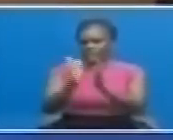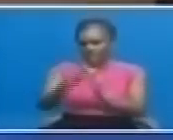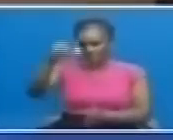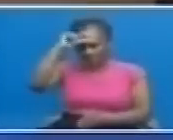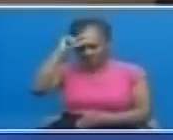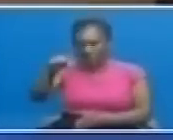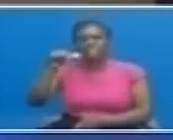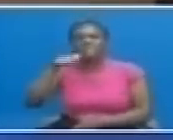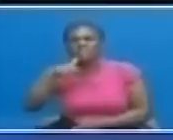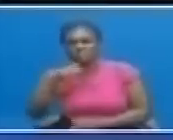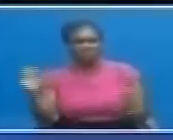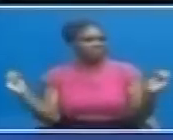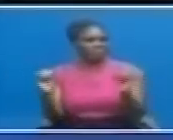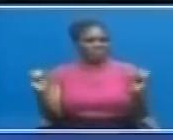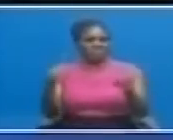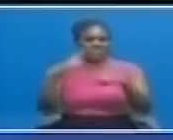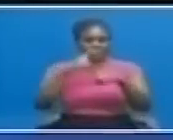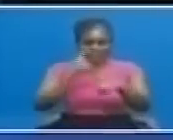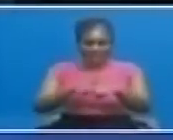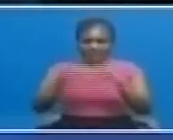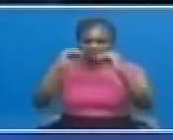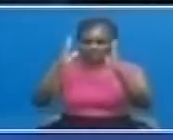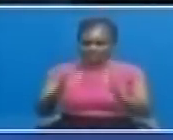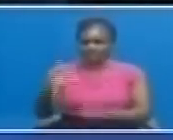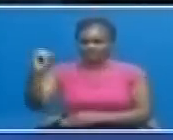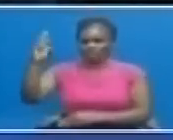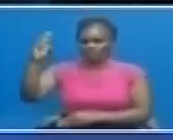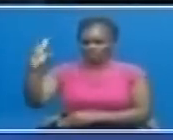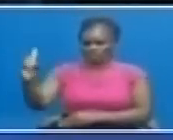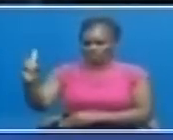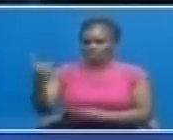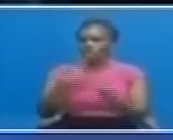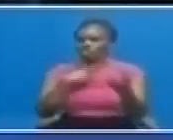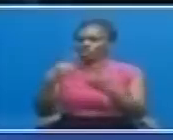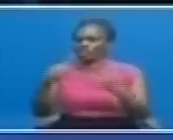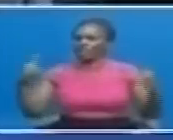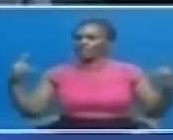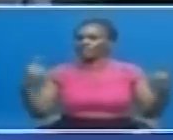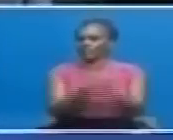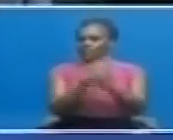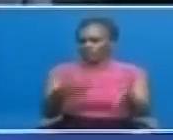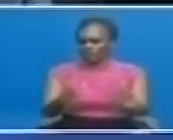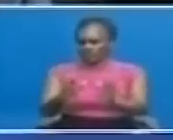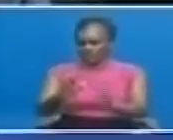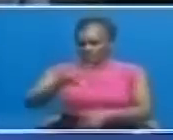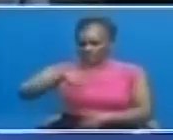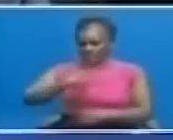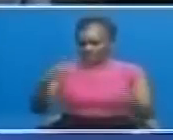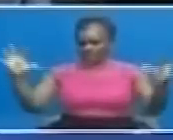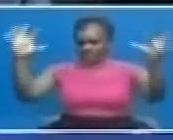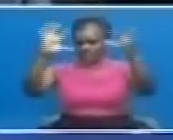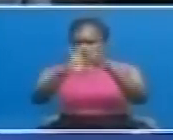is nothing new, but on the teachers' pay dispute, COD is speaking on a new battlefront. We as a